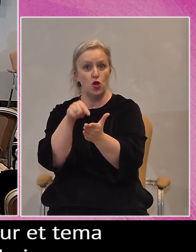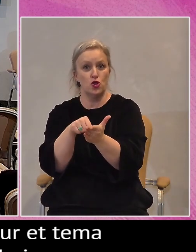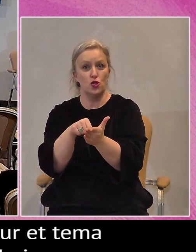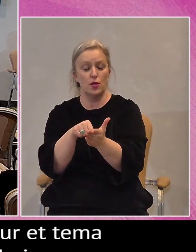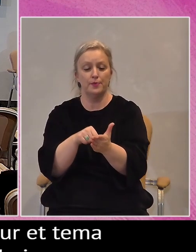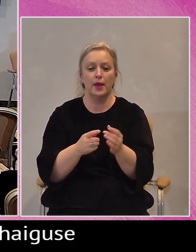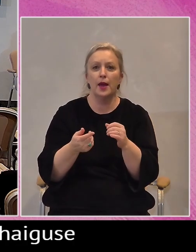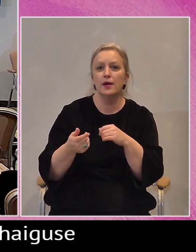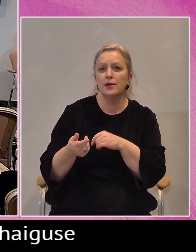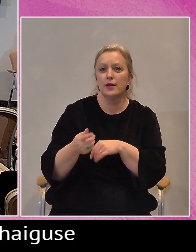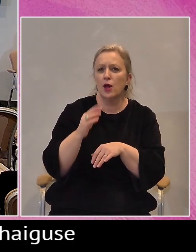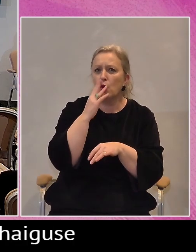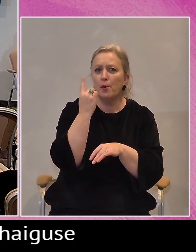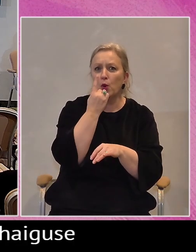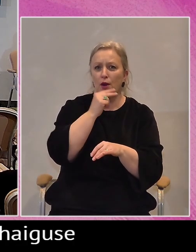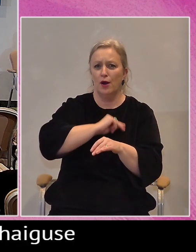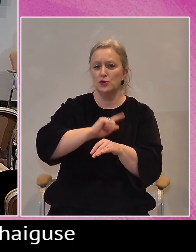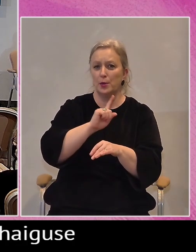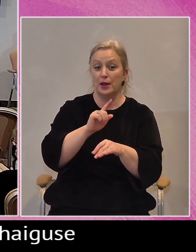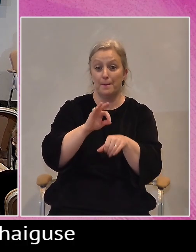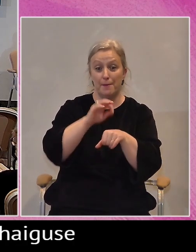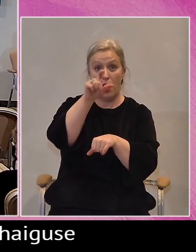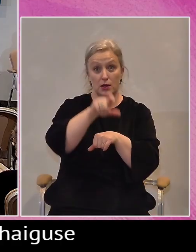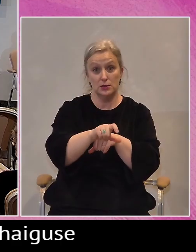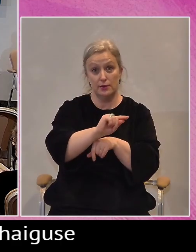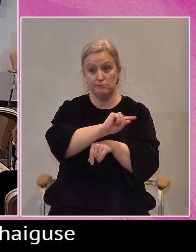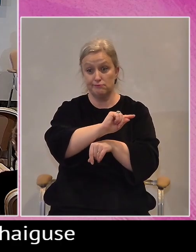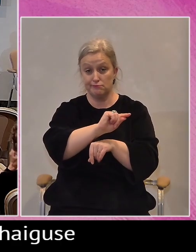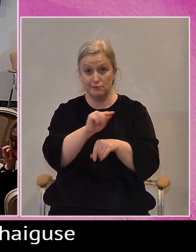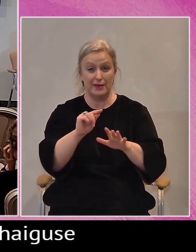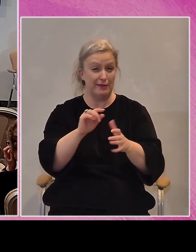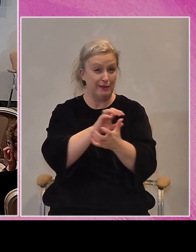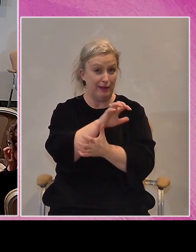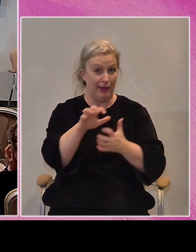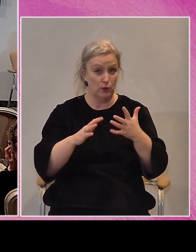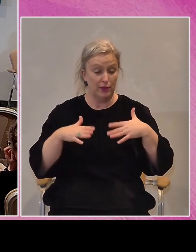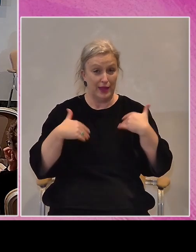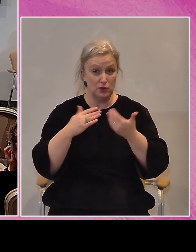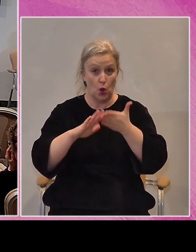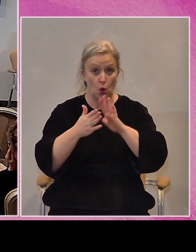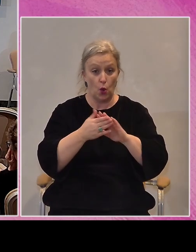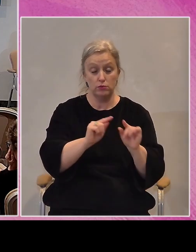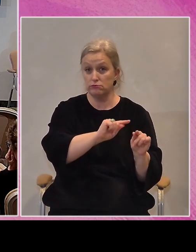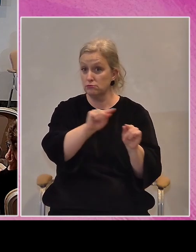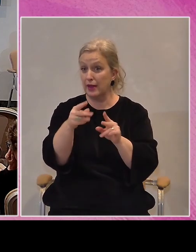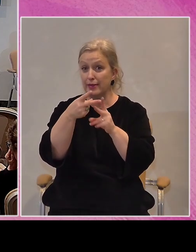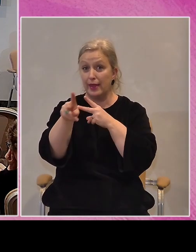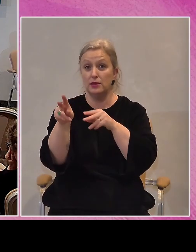been noted in the registry? The main benefit is when the